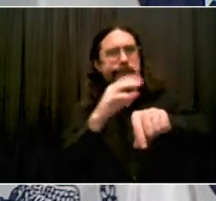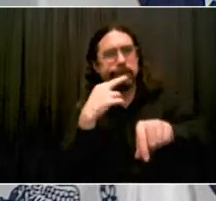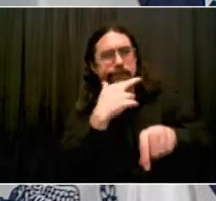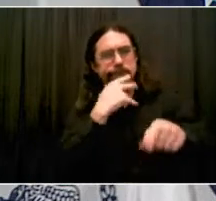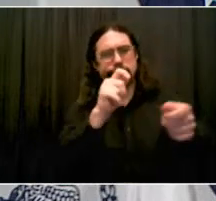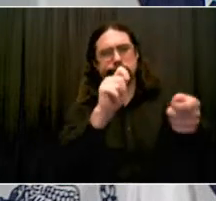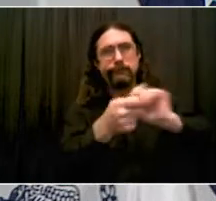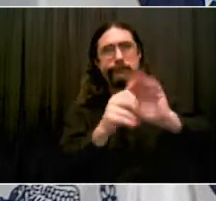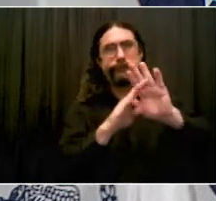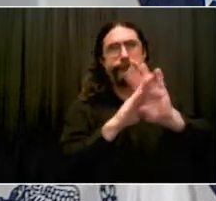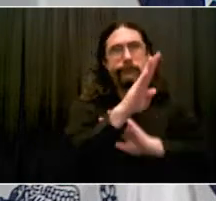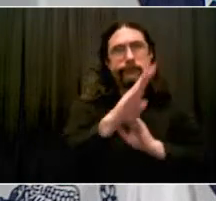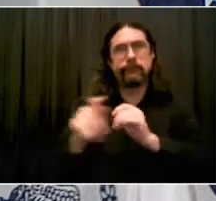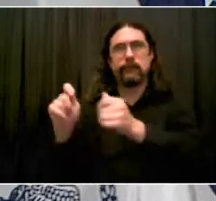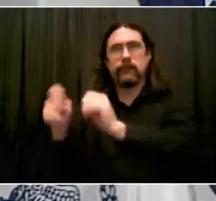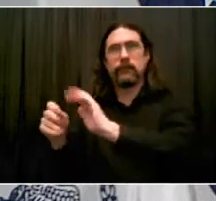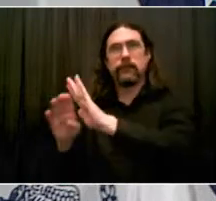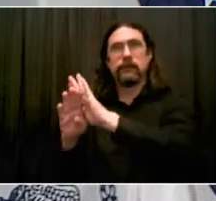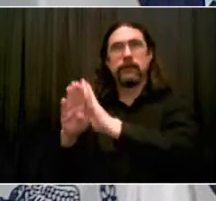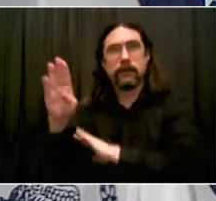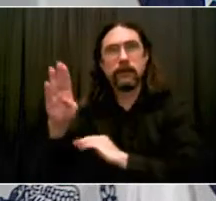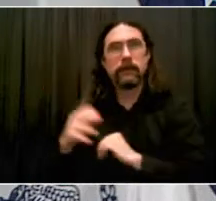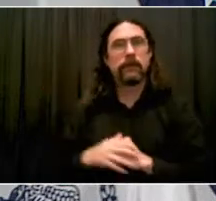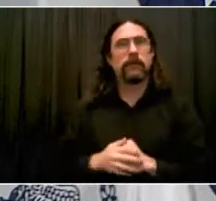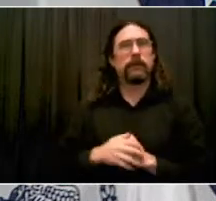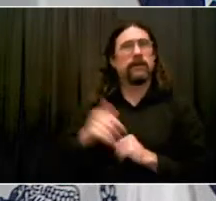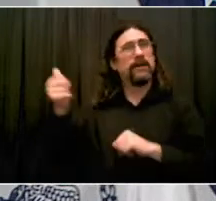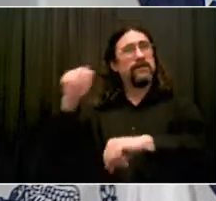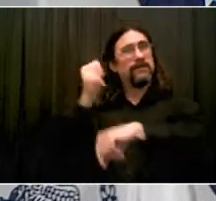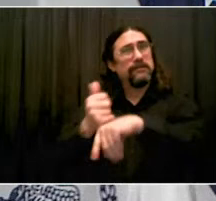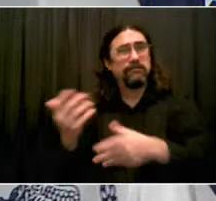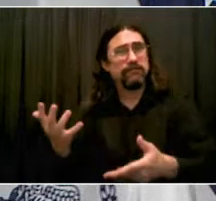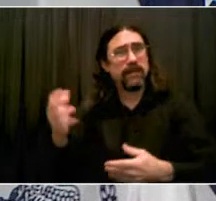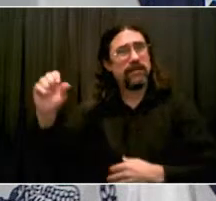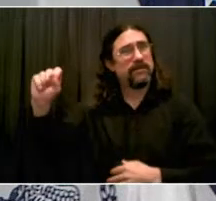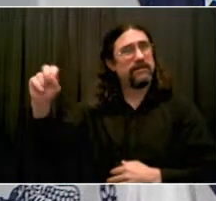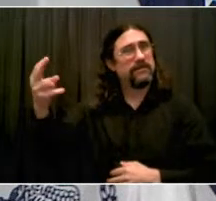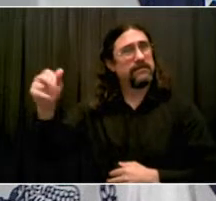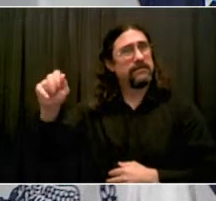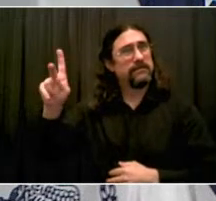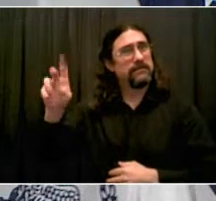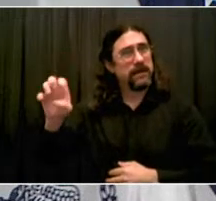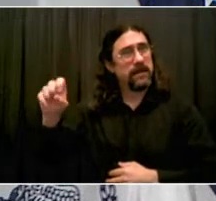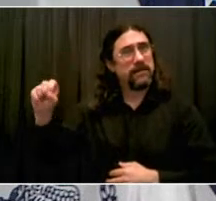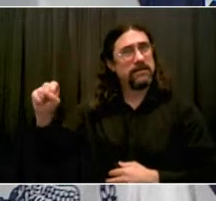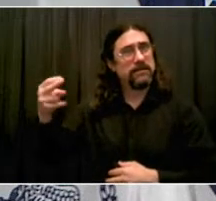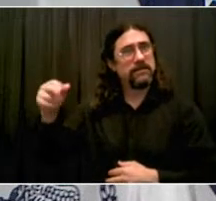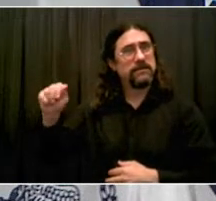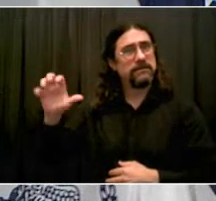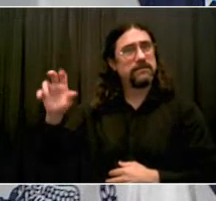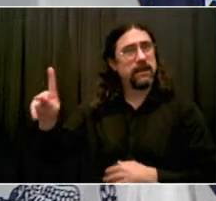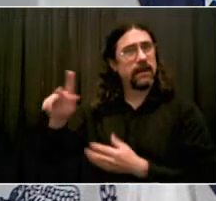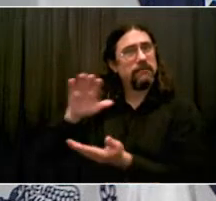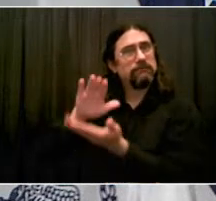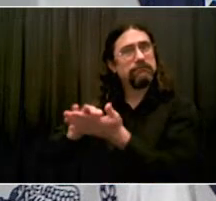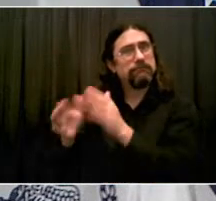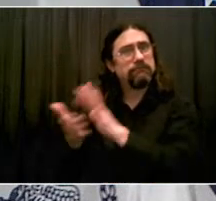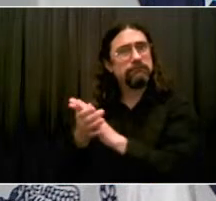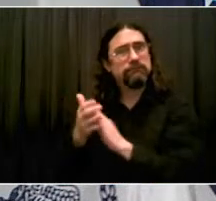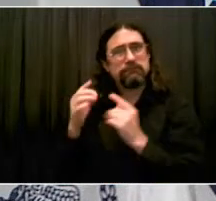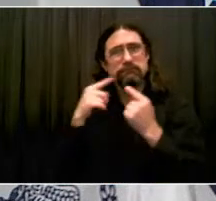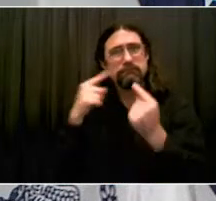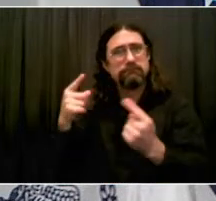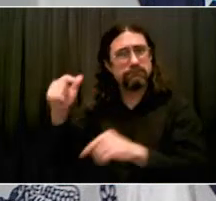And so we need that spirit, we need that innovation, we need that energy, we need that sense of hope. So I'm